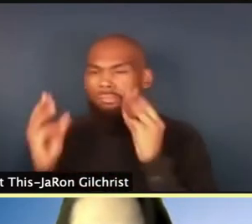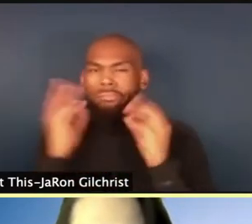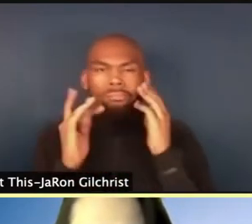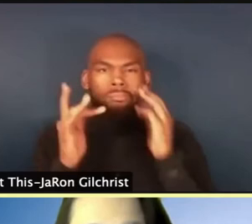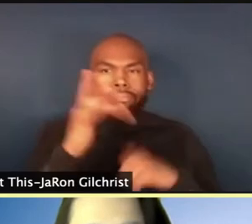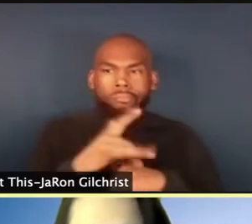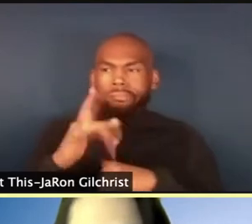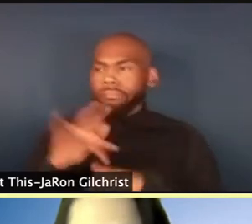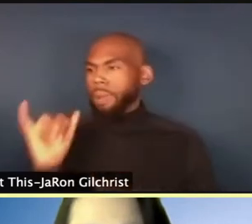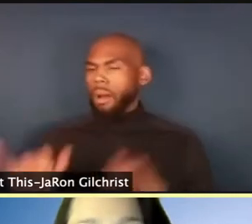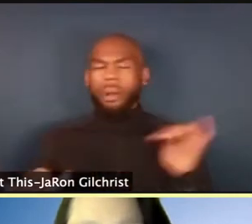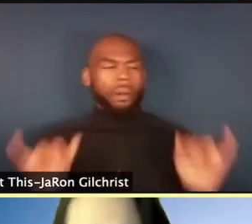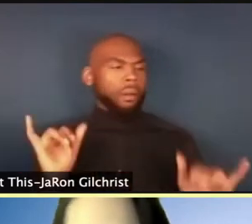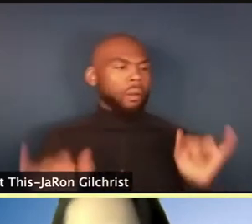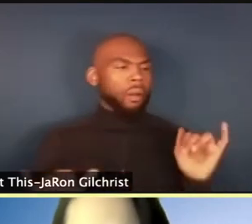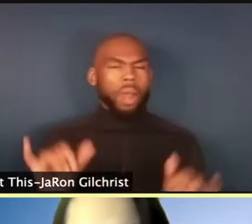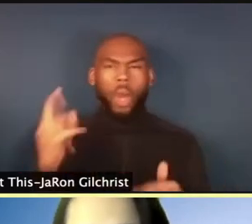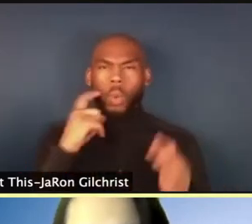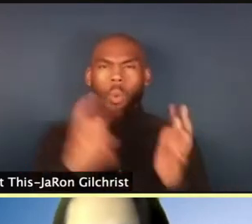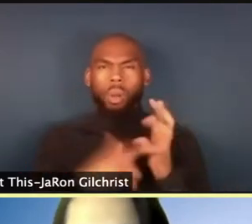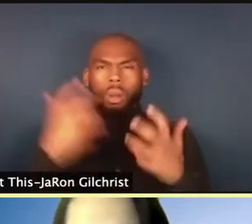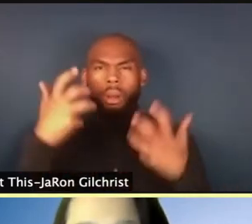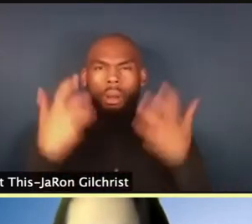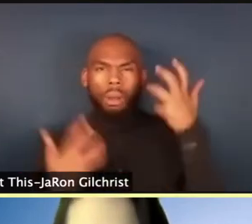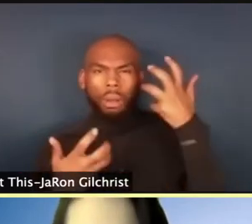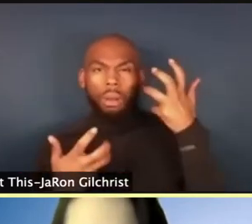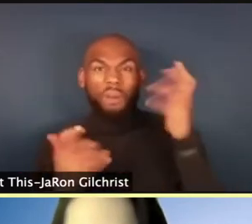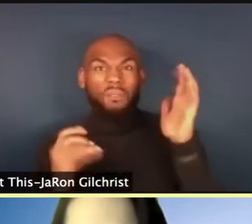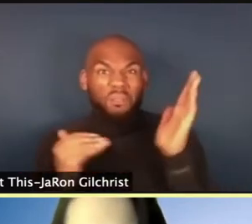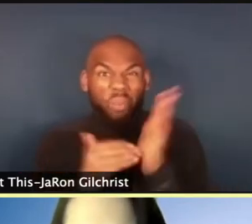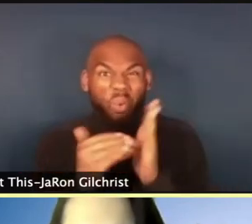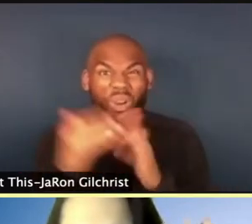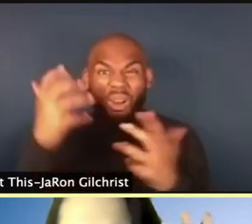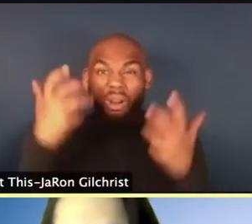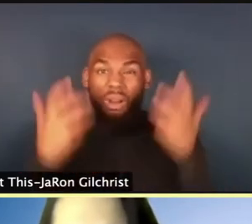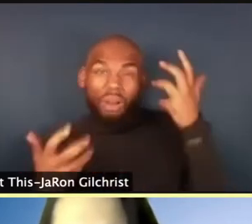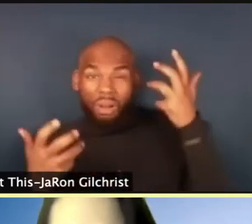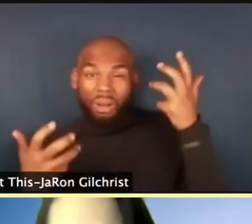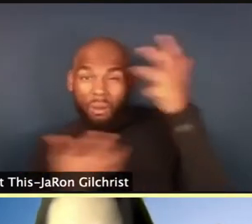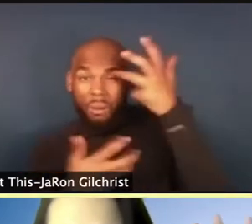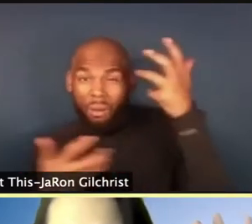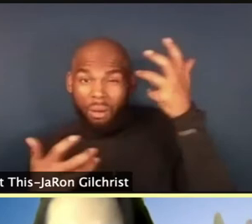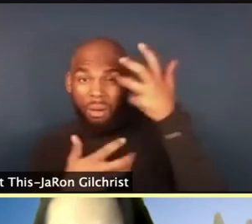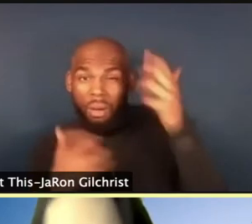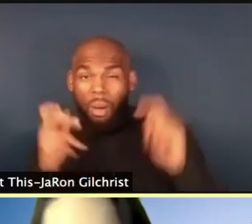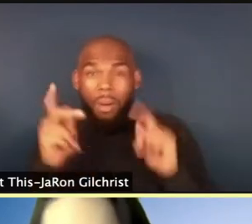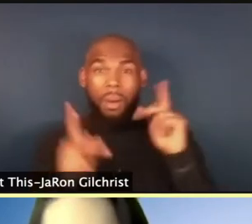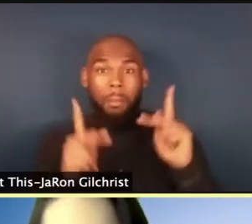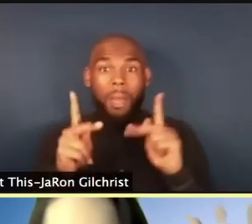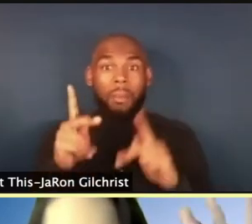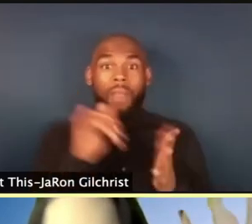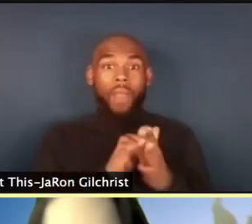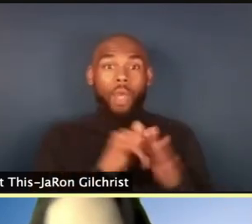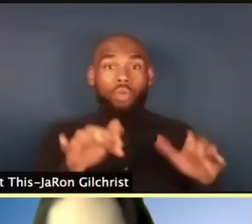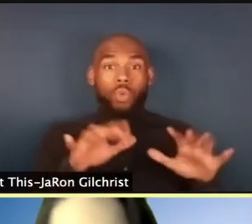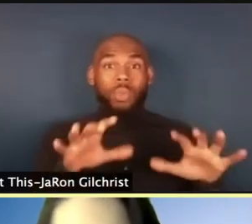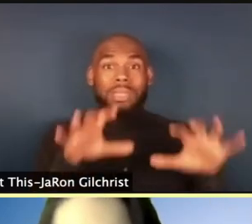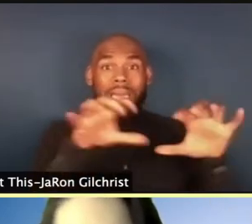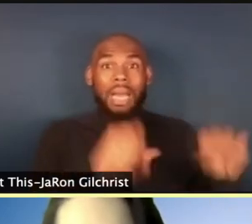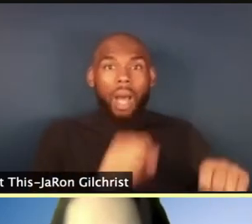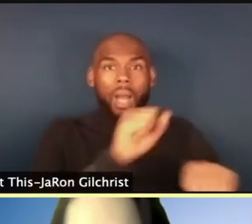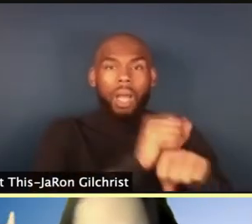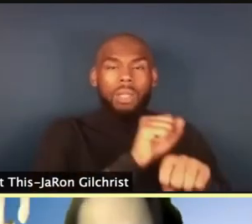I noticed a disconnect, a frequent disconnect between the people who were doing like decolonizing work and like racial justice